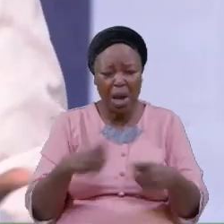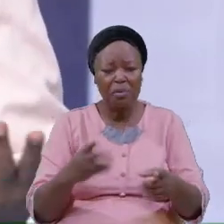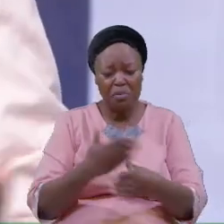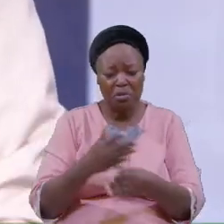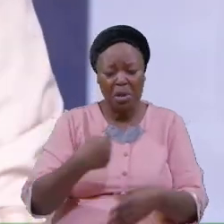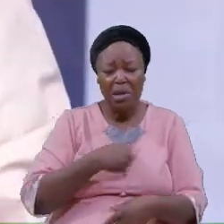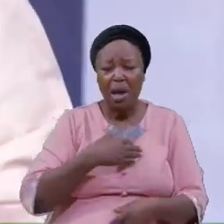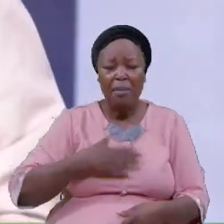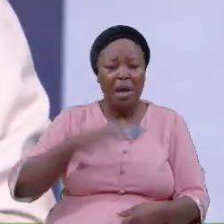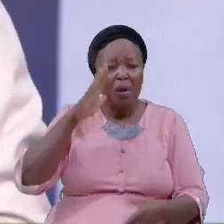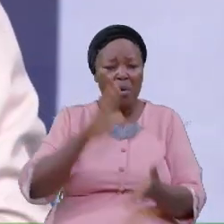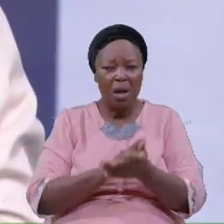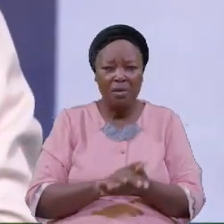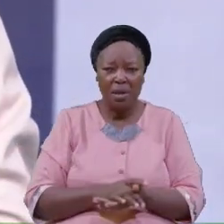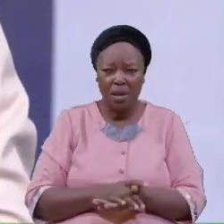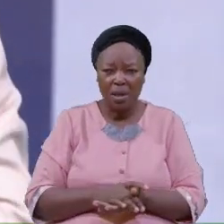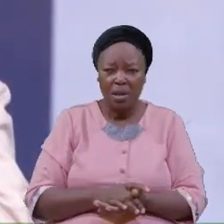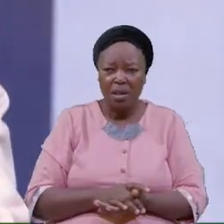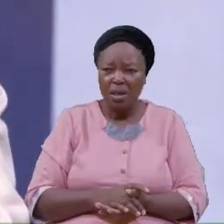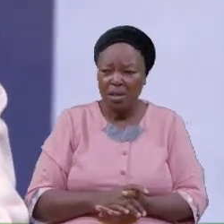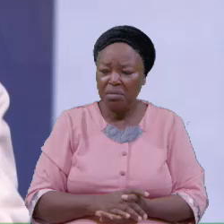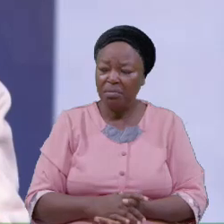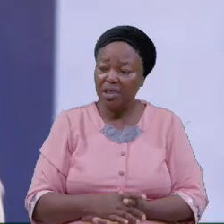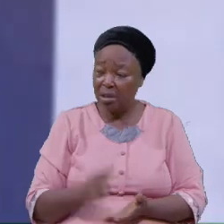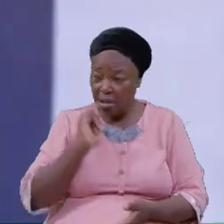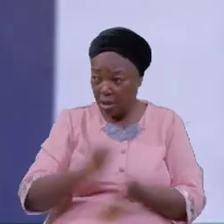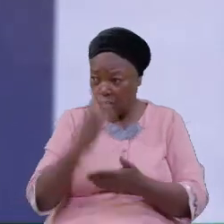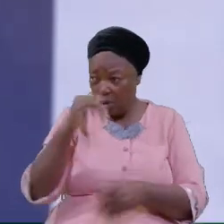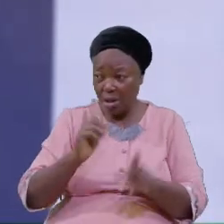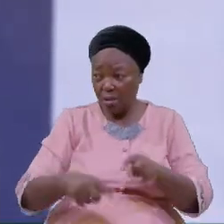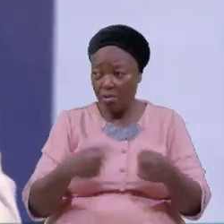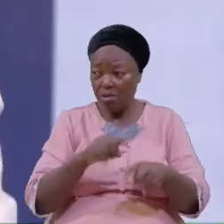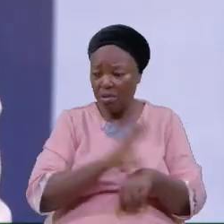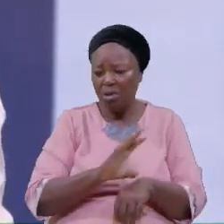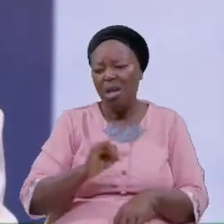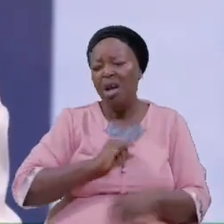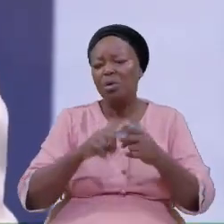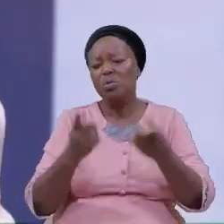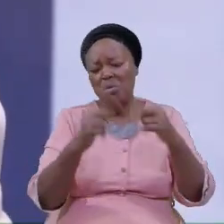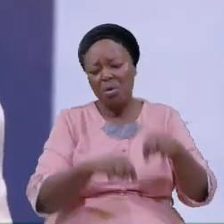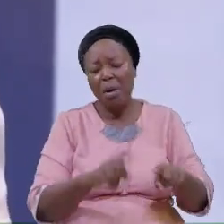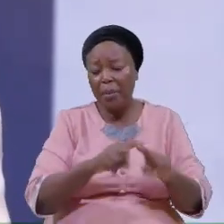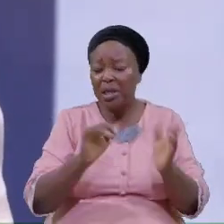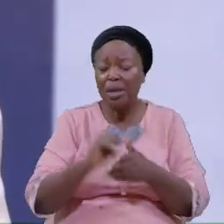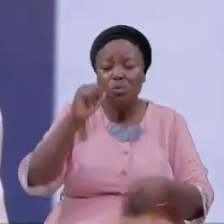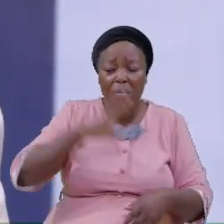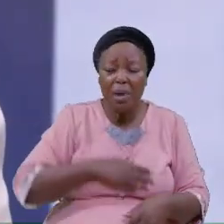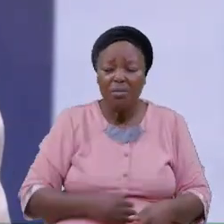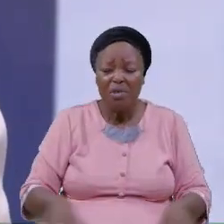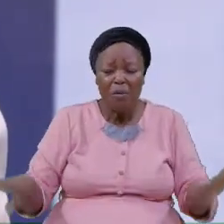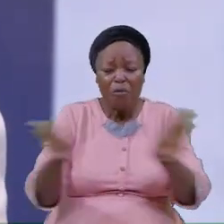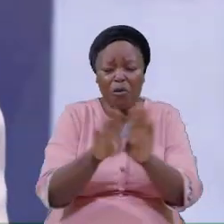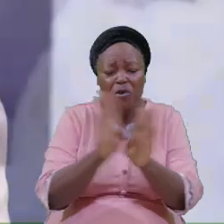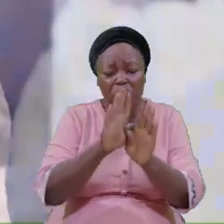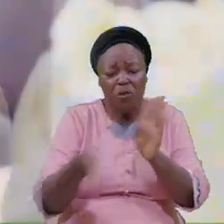Because of that, I wanted to come to church. But the woman locked me inside the room.